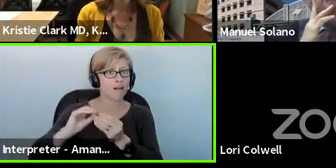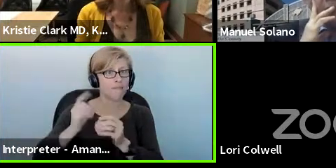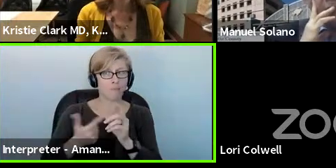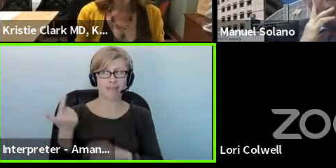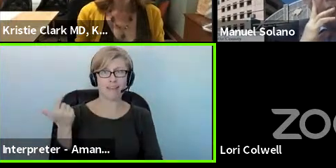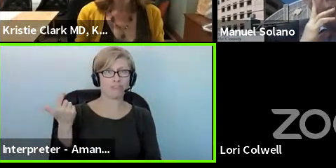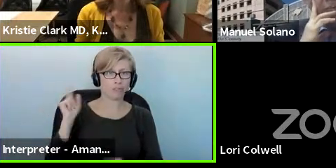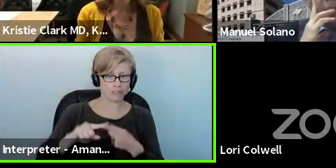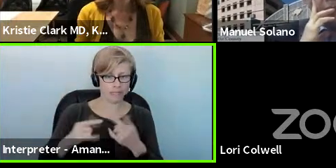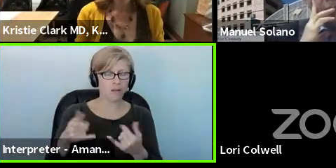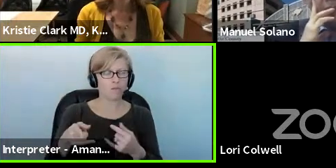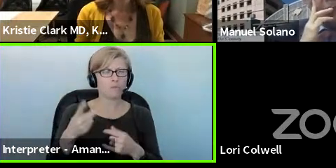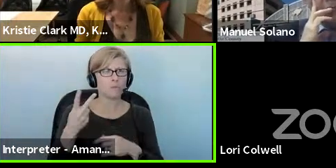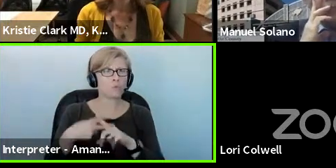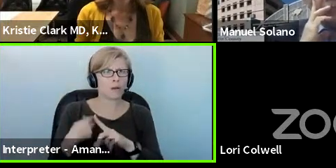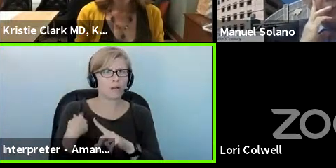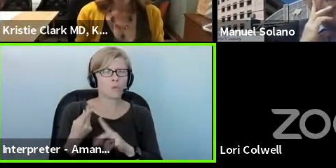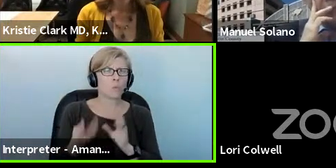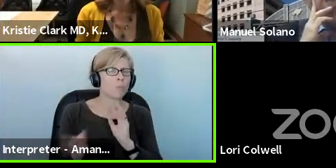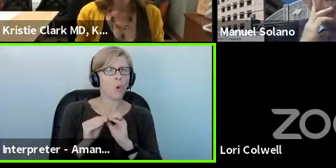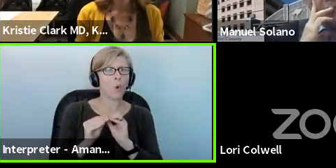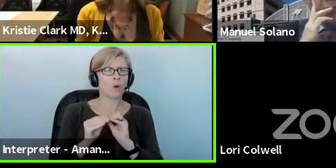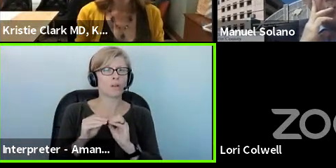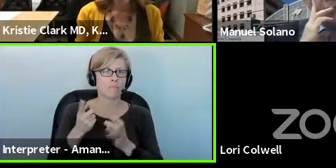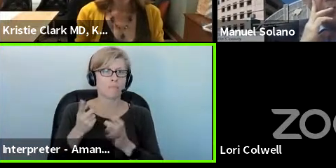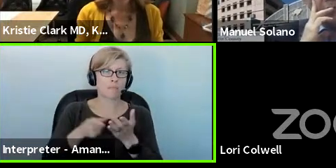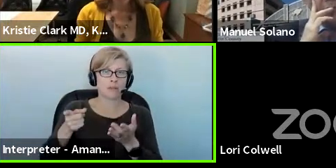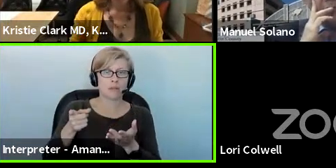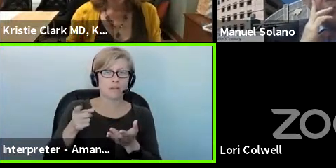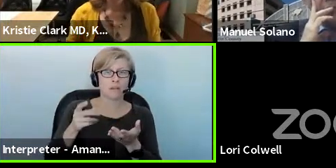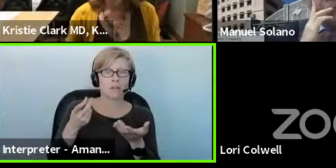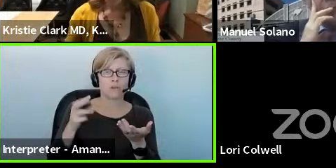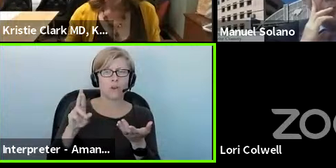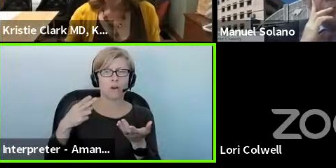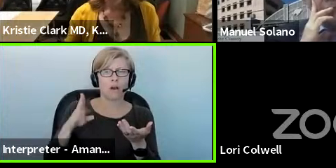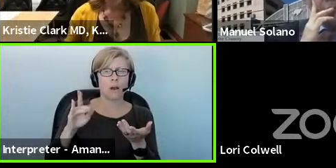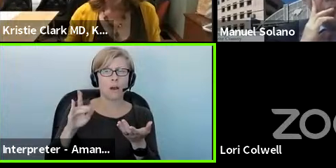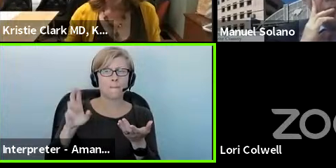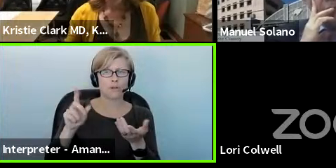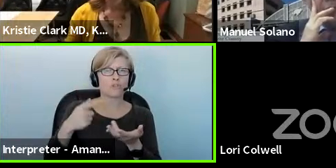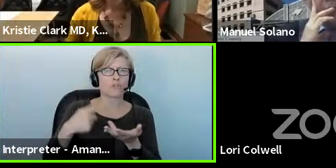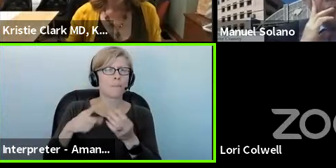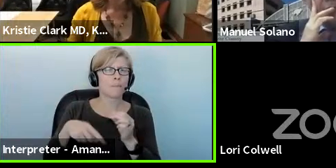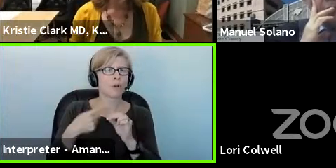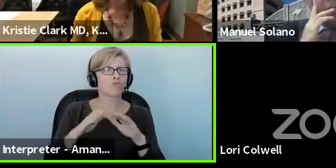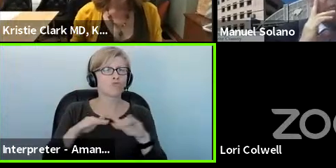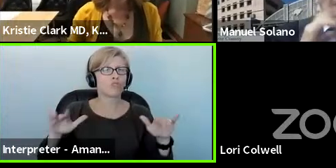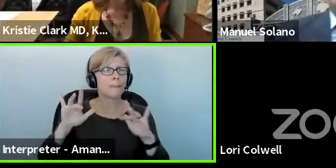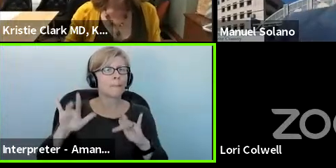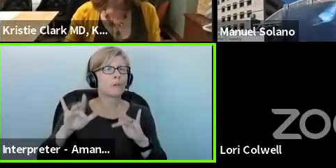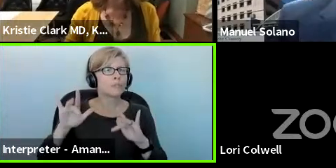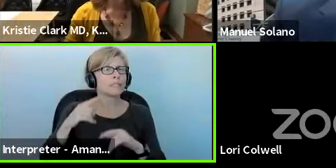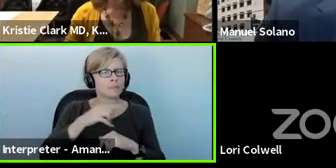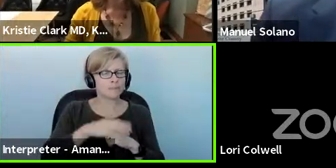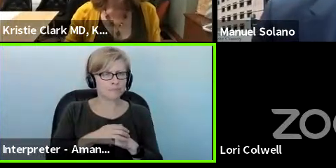can speak to what Children's Mercy is seeing as well. So definitely